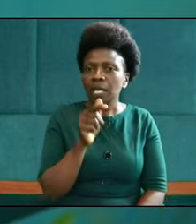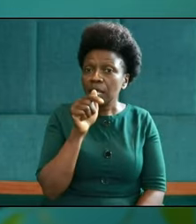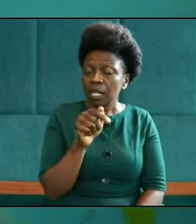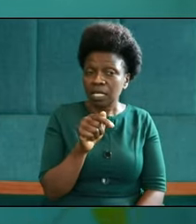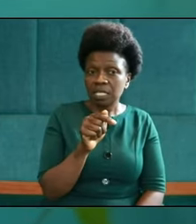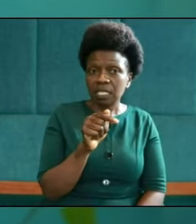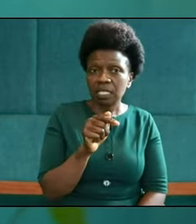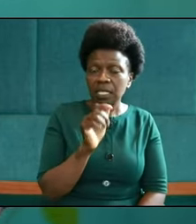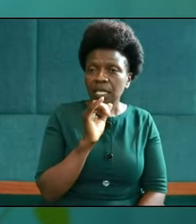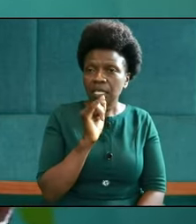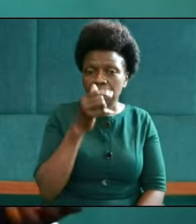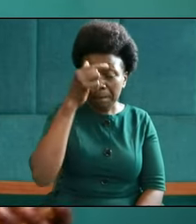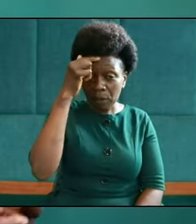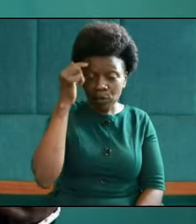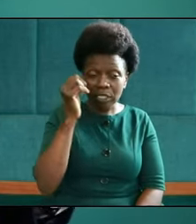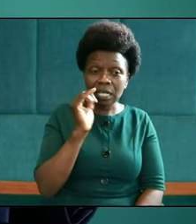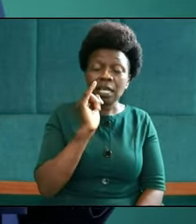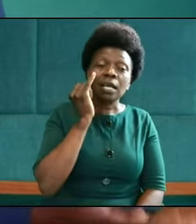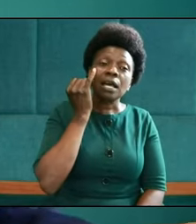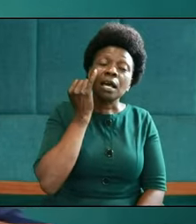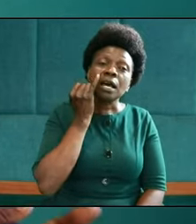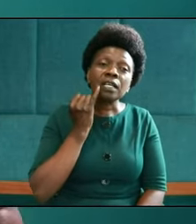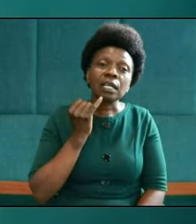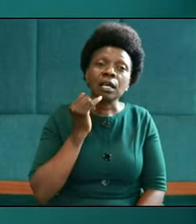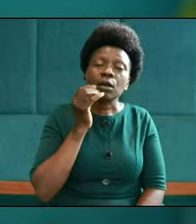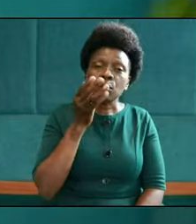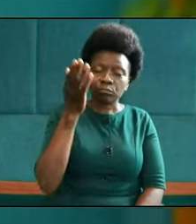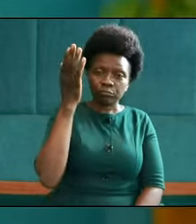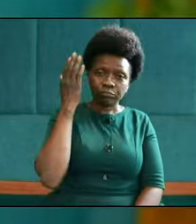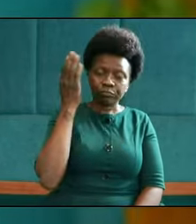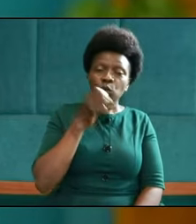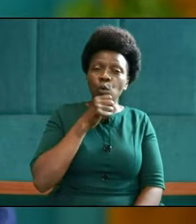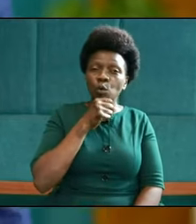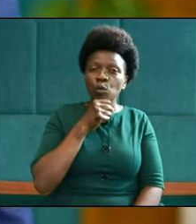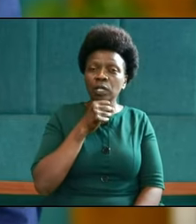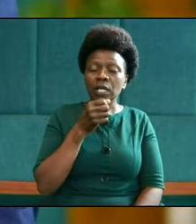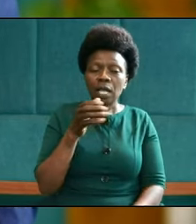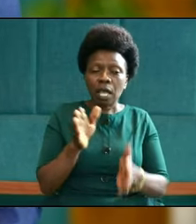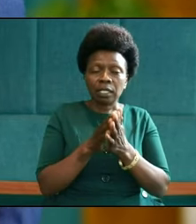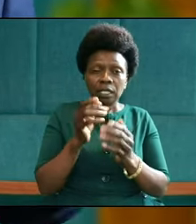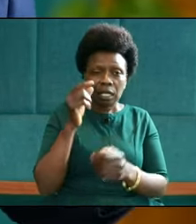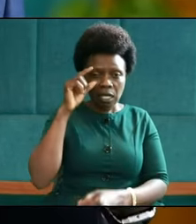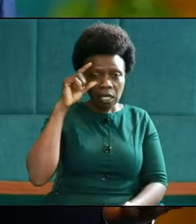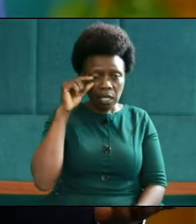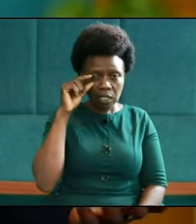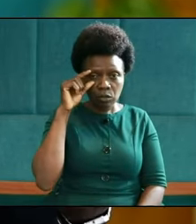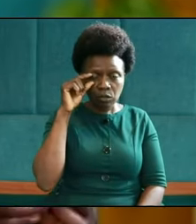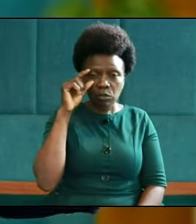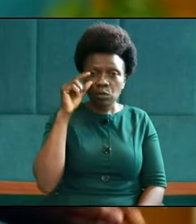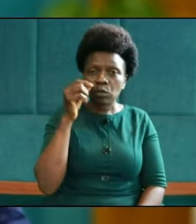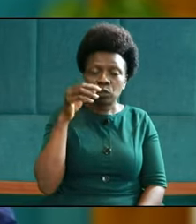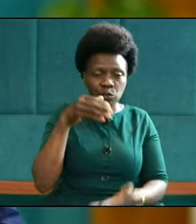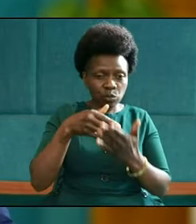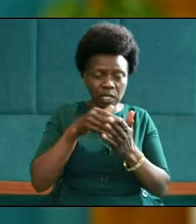This is because Isaac was very old and eyes were gone, and he